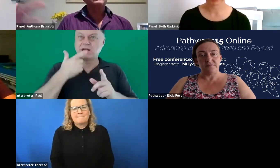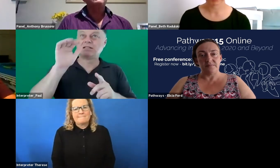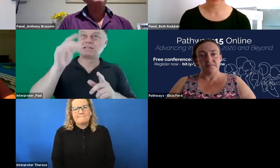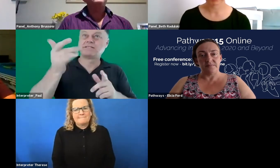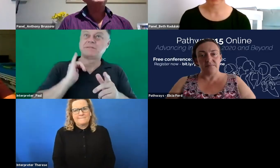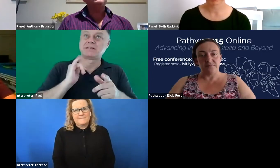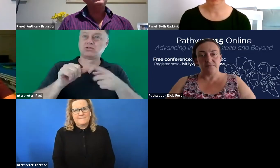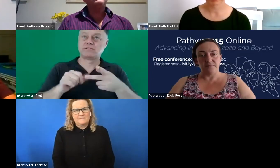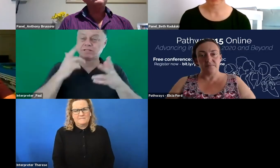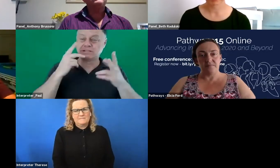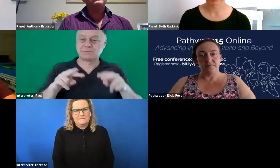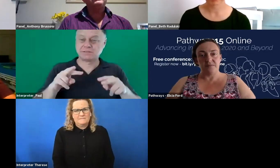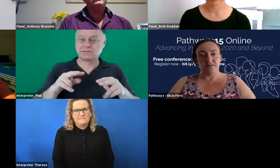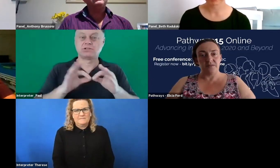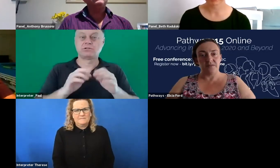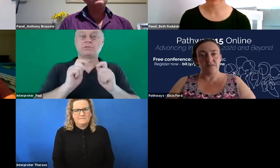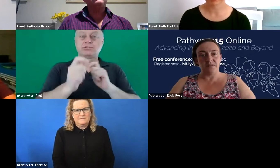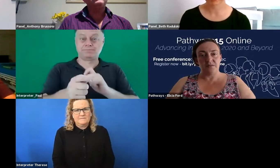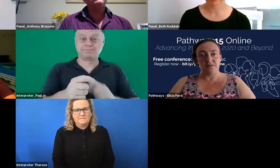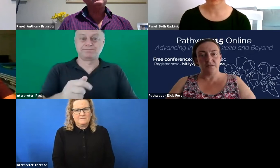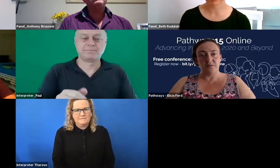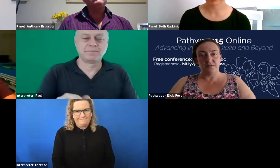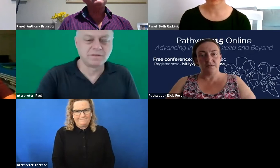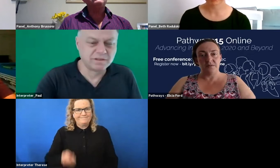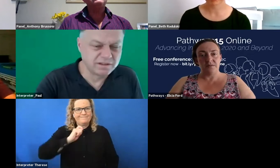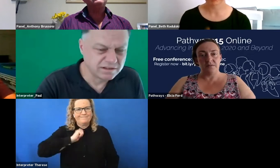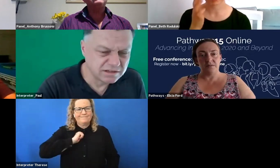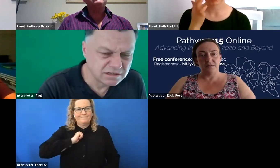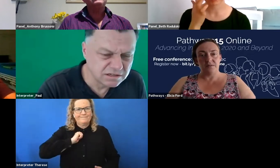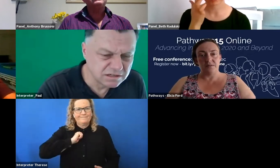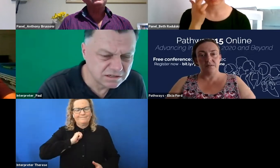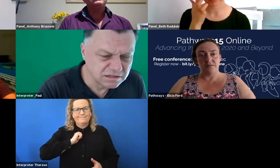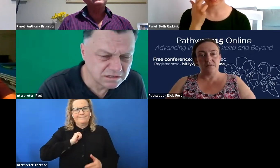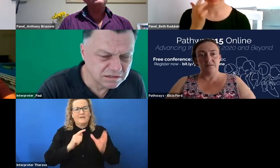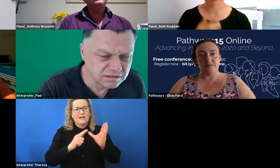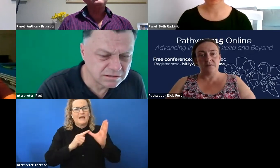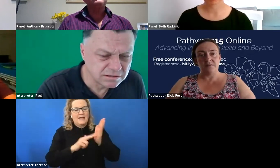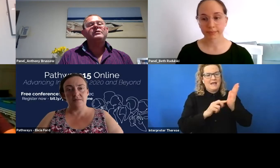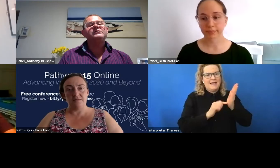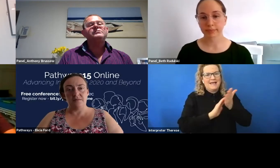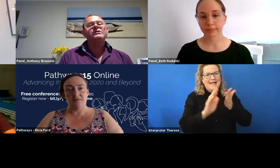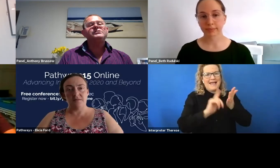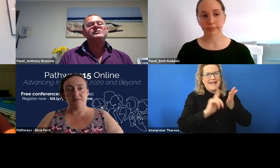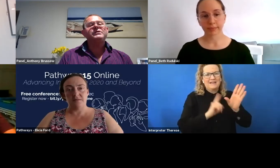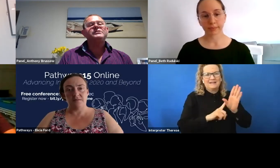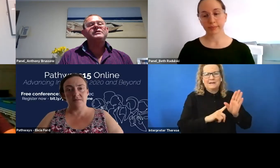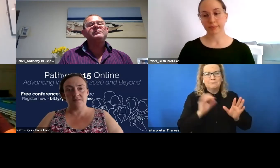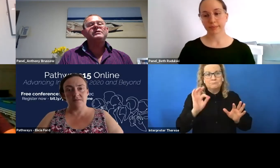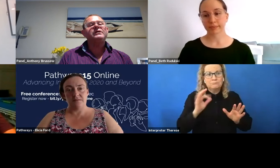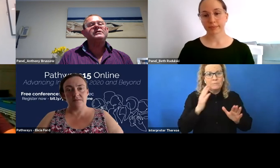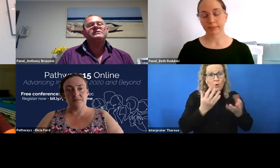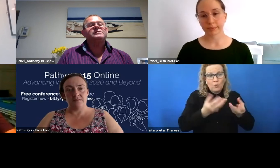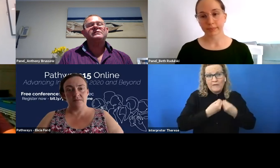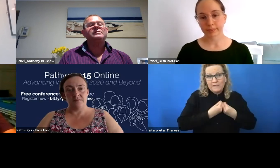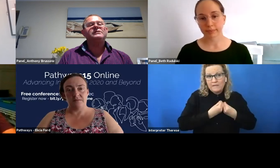no they've actually worked with me and worked very well and because once you speak to